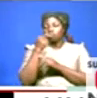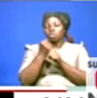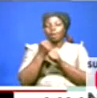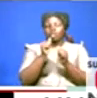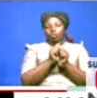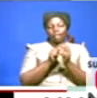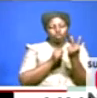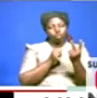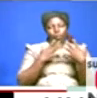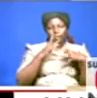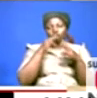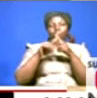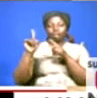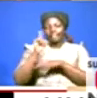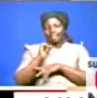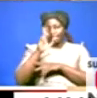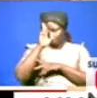accomplices, who escaped.